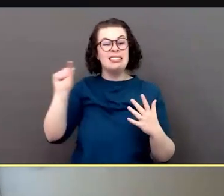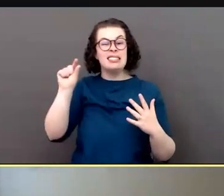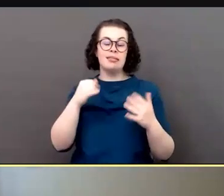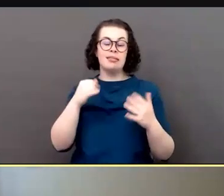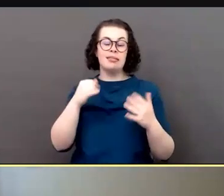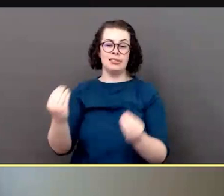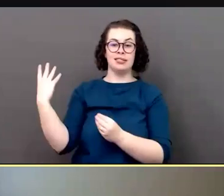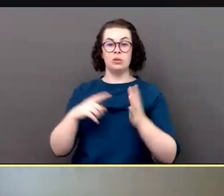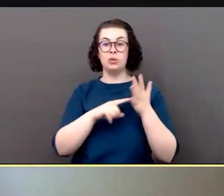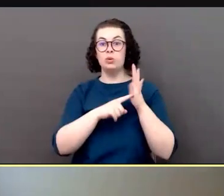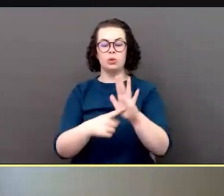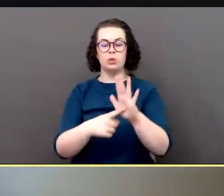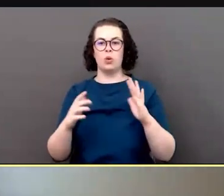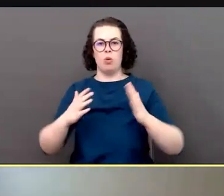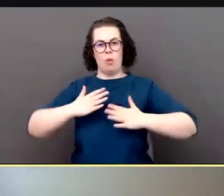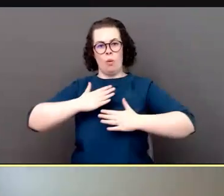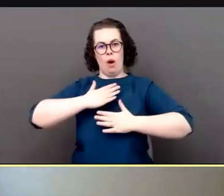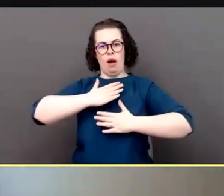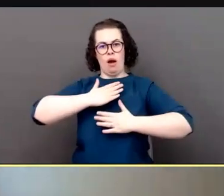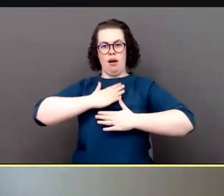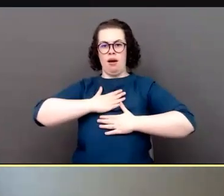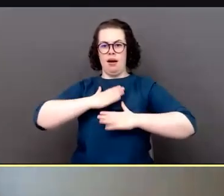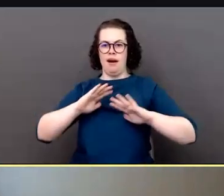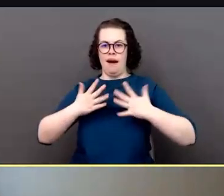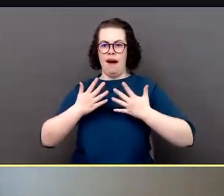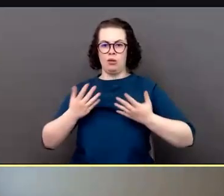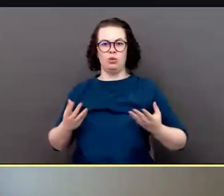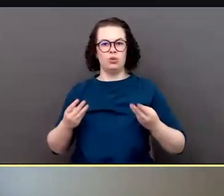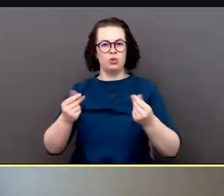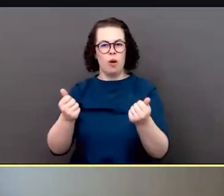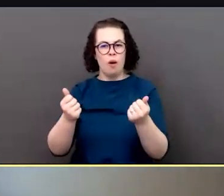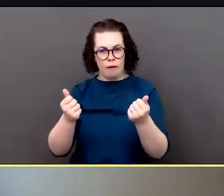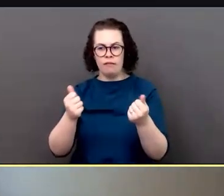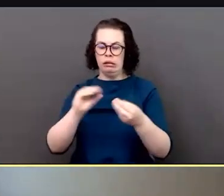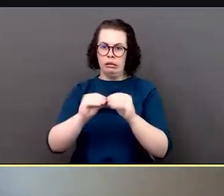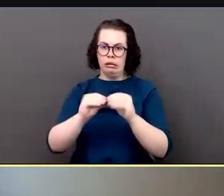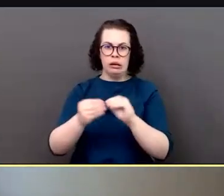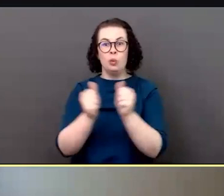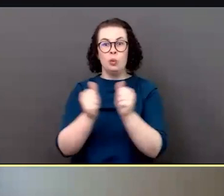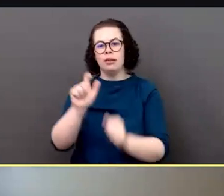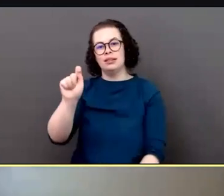that we've tried to solve with the TR1. Thank you.